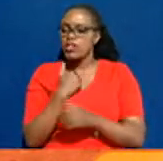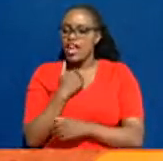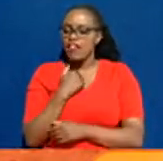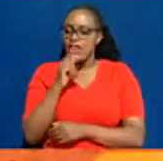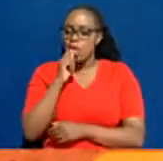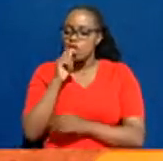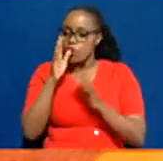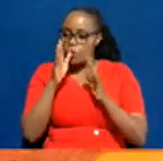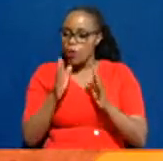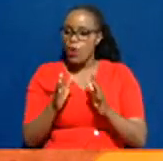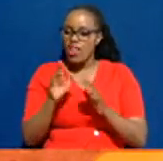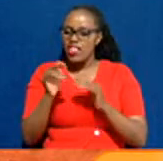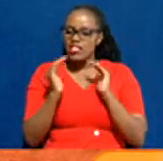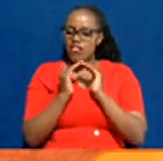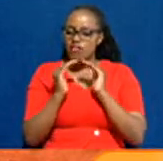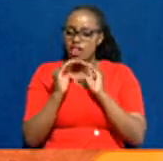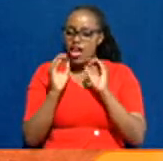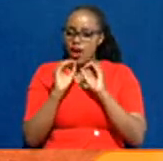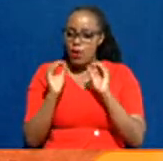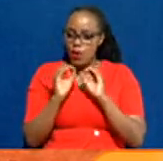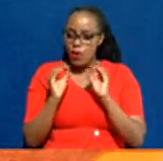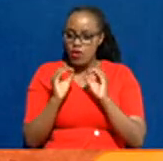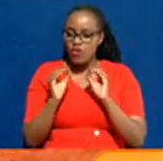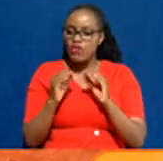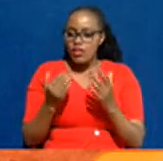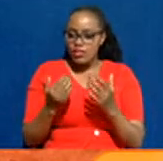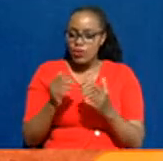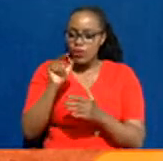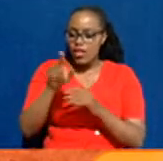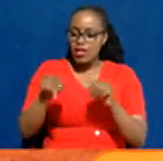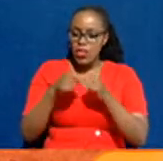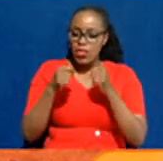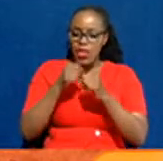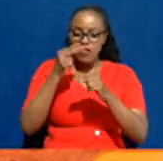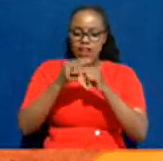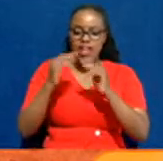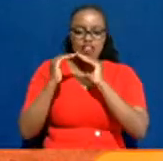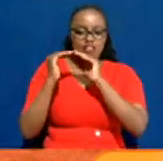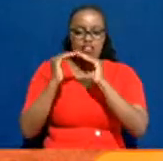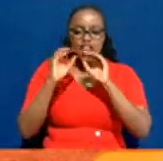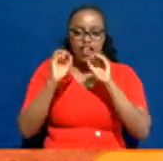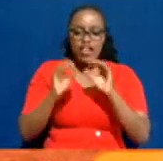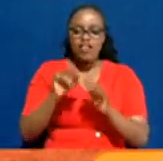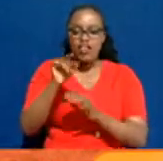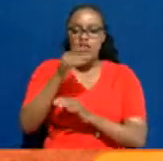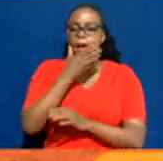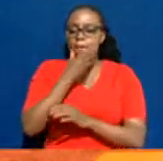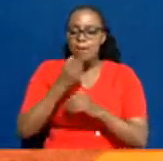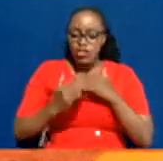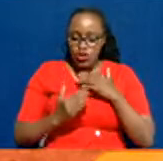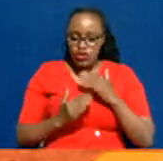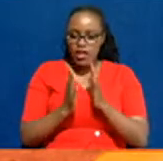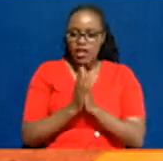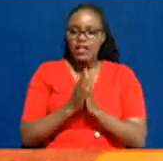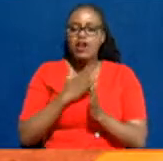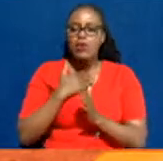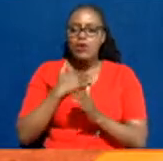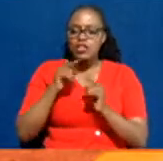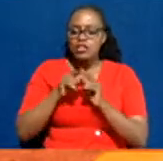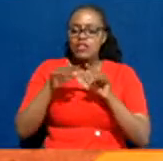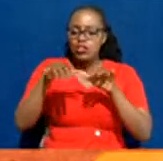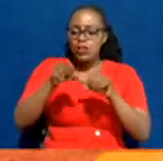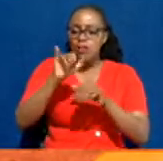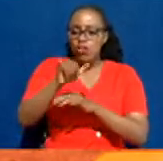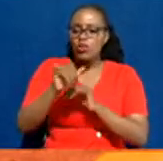that it is not fair to malign his name. It is not fair. I don't. And you are a man of honor, and I would like you to take back those